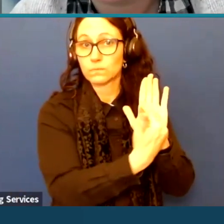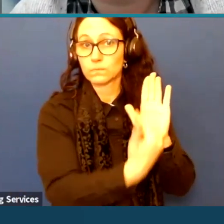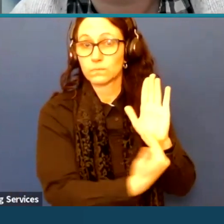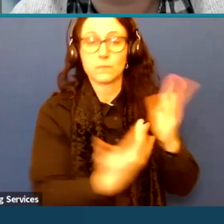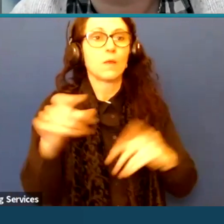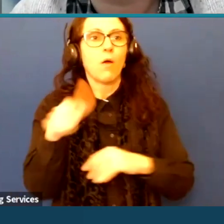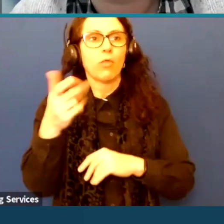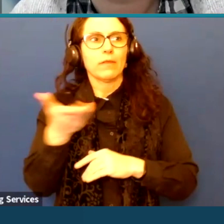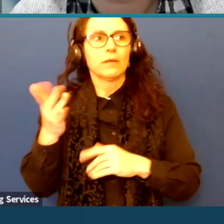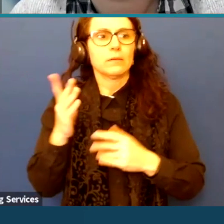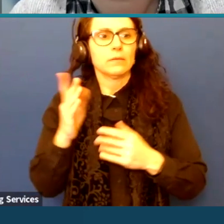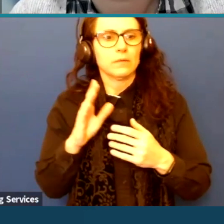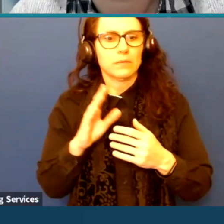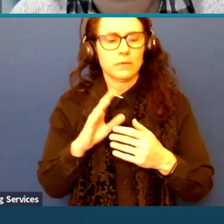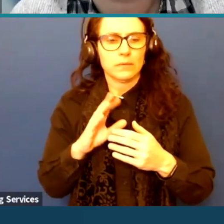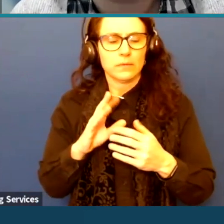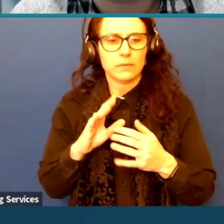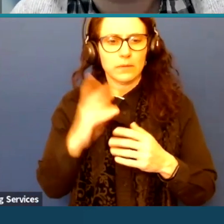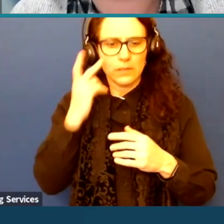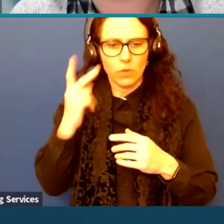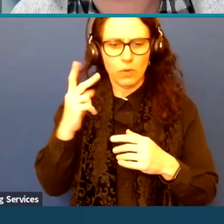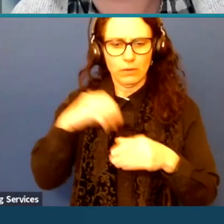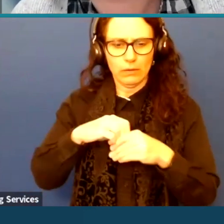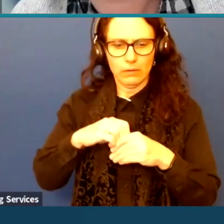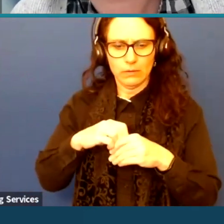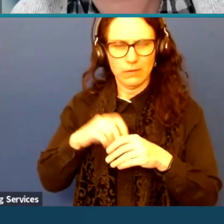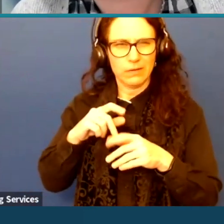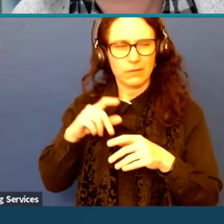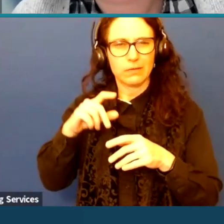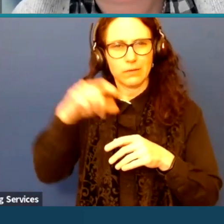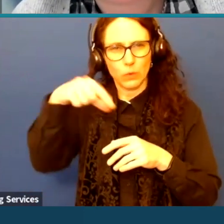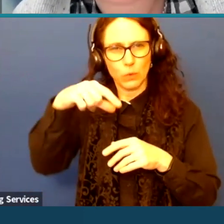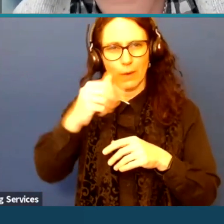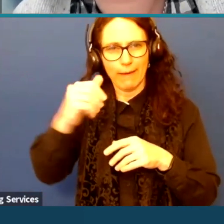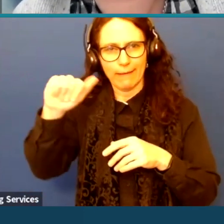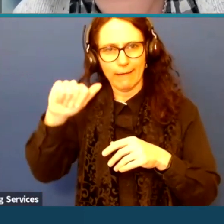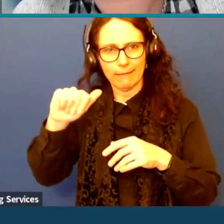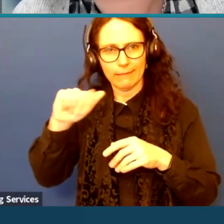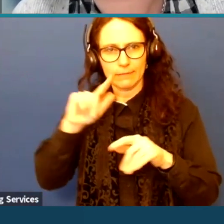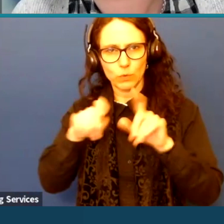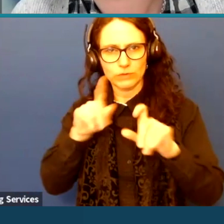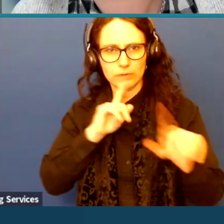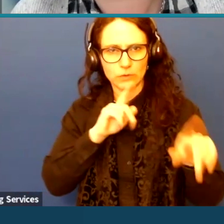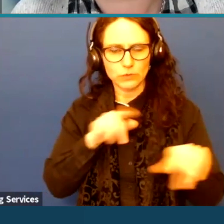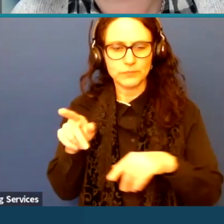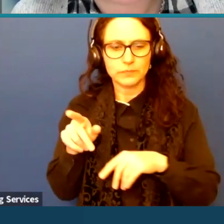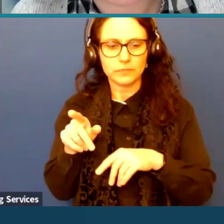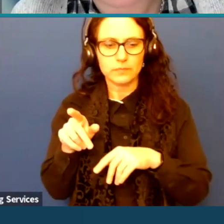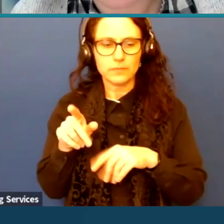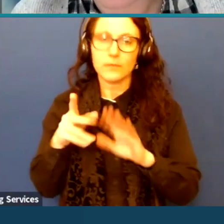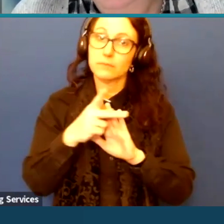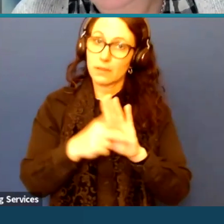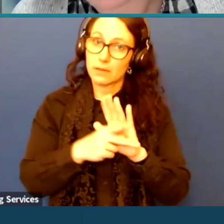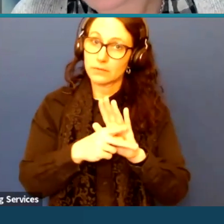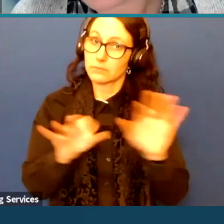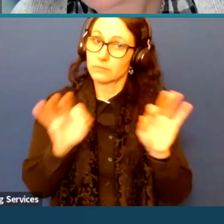mention, I think I saw it in the Q&A as well, is have a policy for how to handle other conditions that can